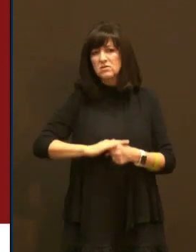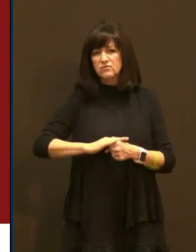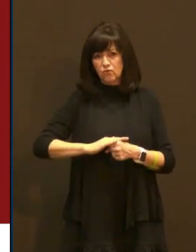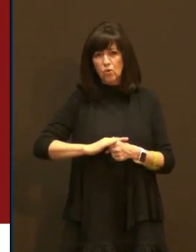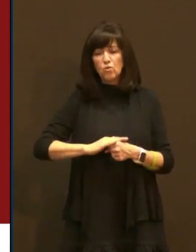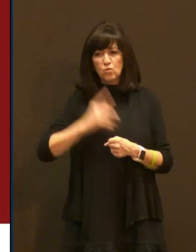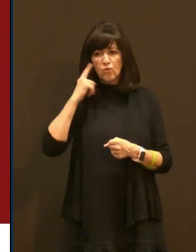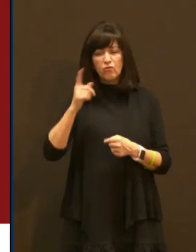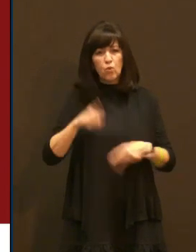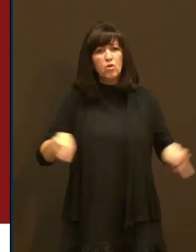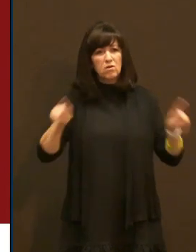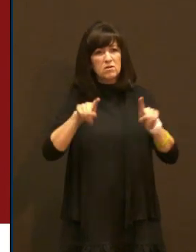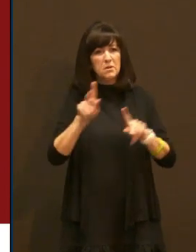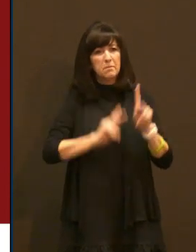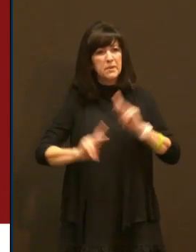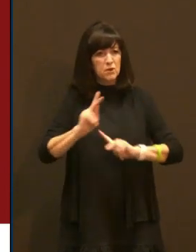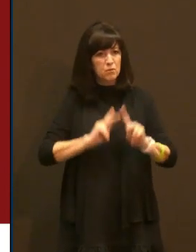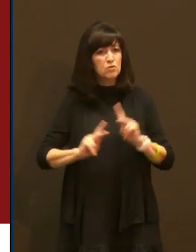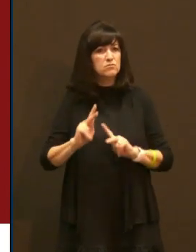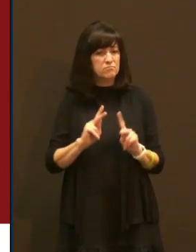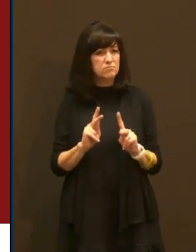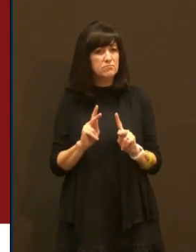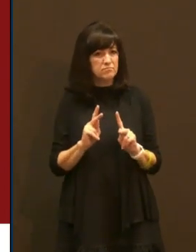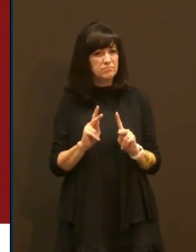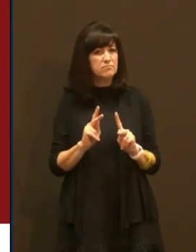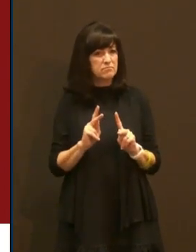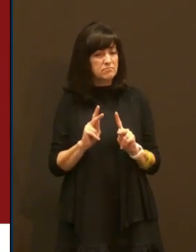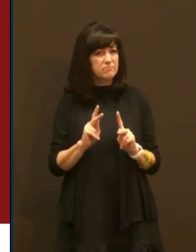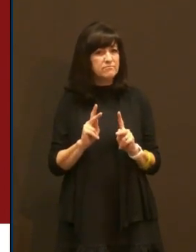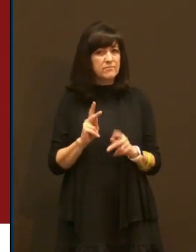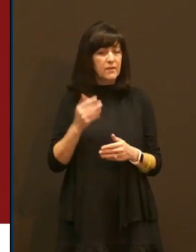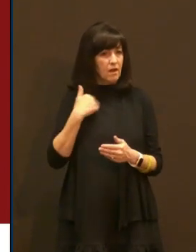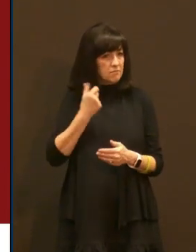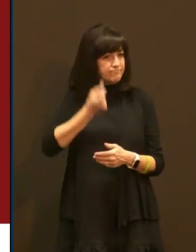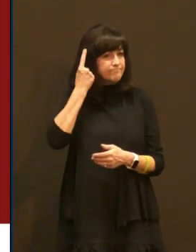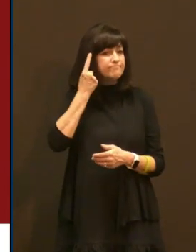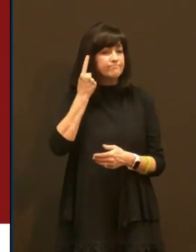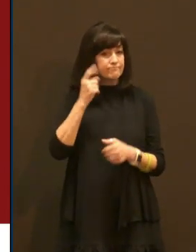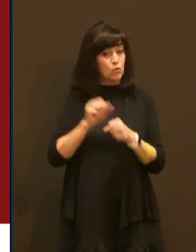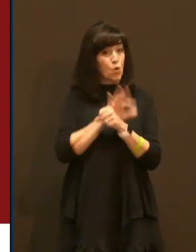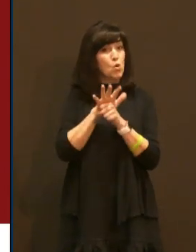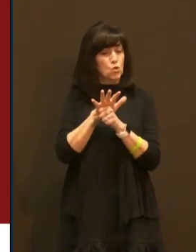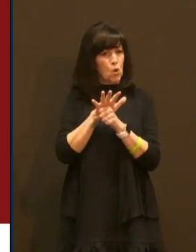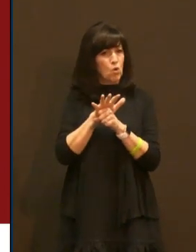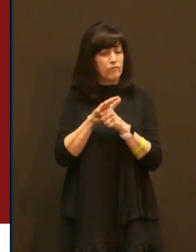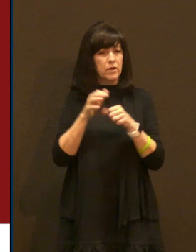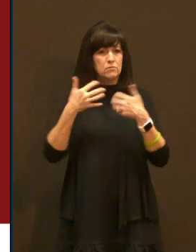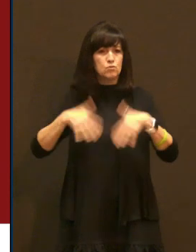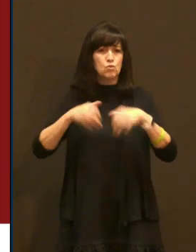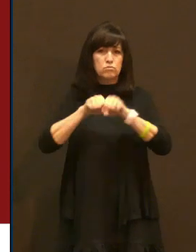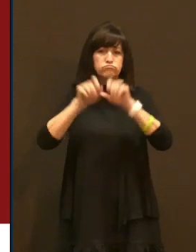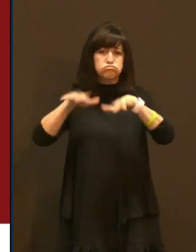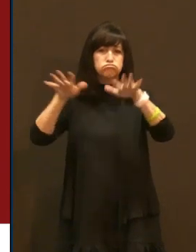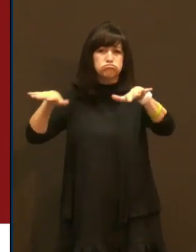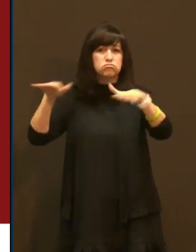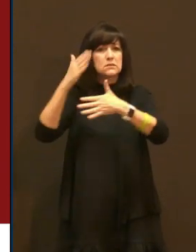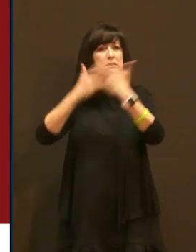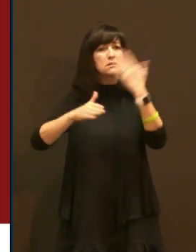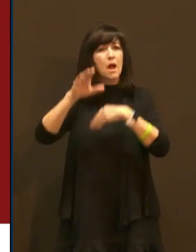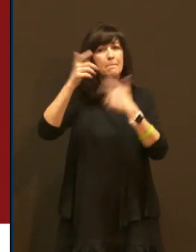COVID-19 was present in their plants and in the communities. And we think if there's a notable